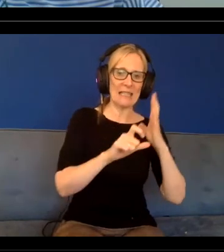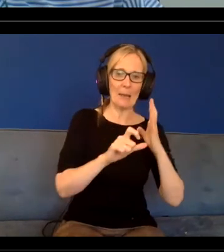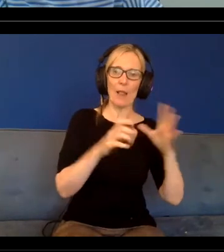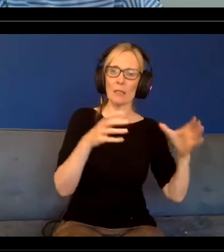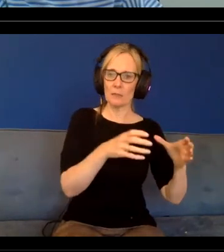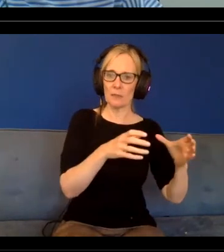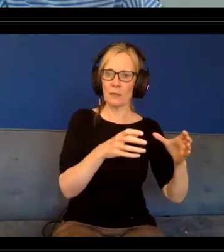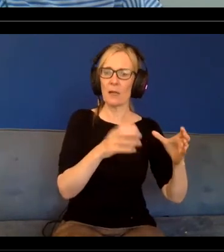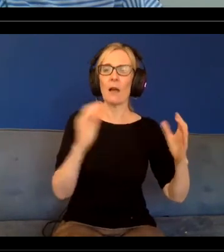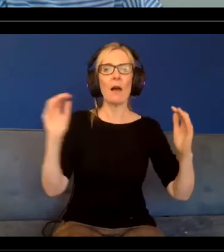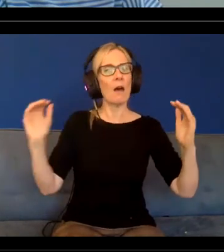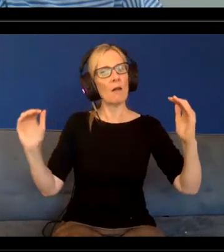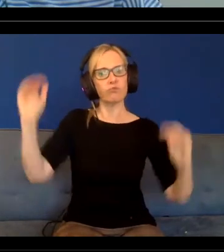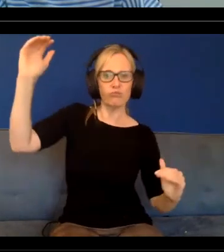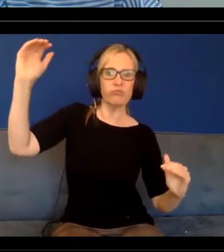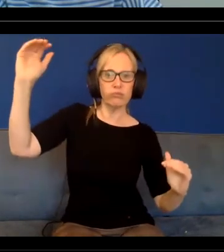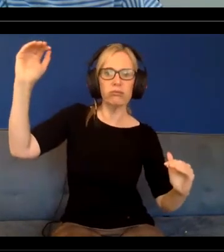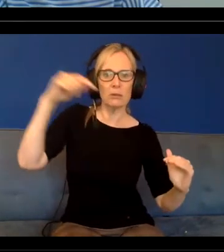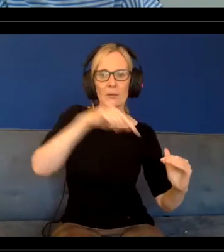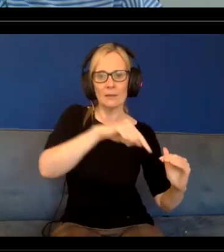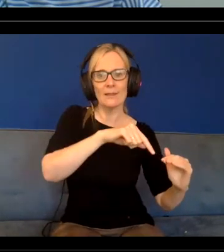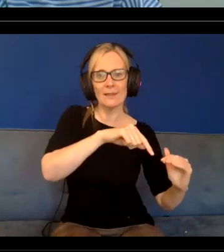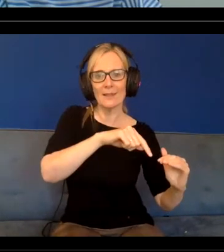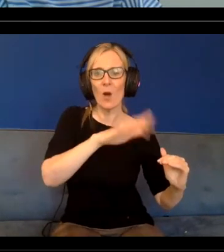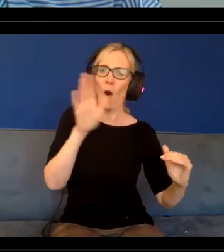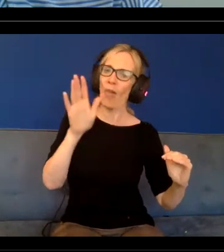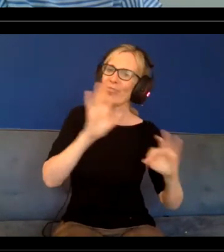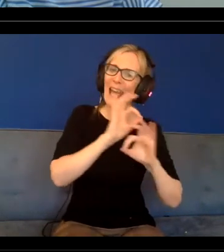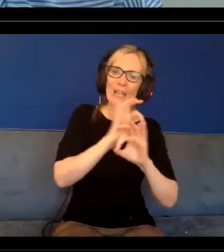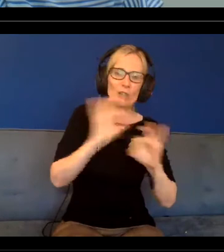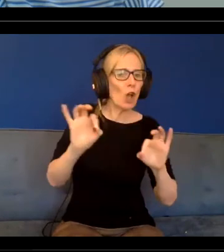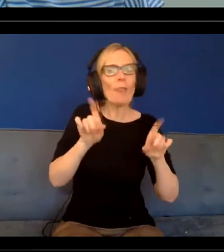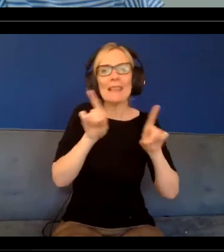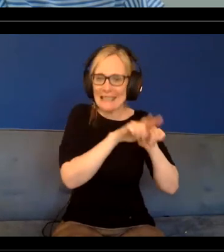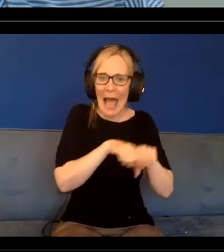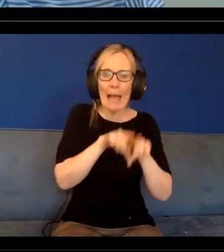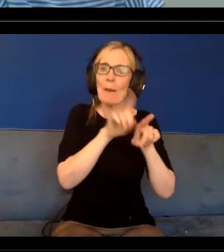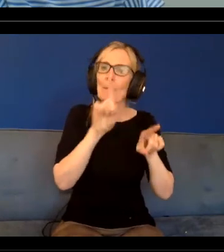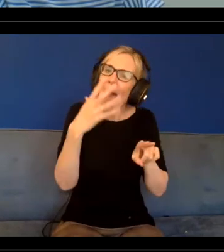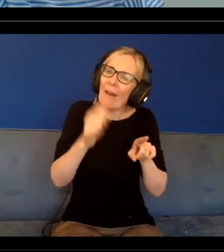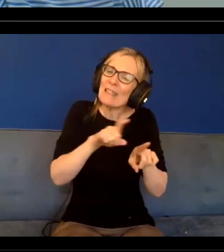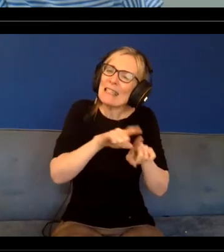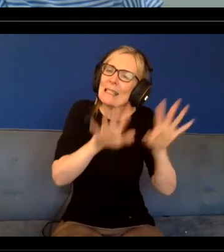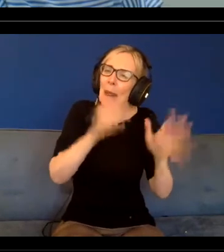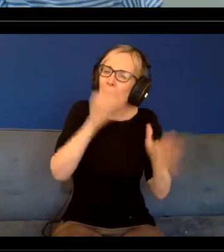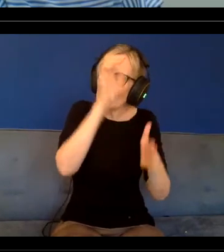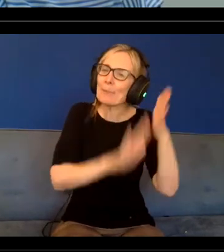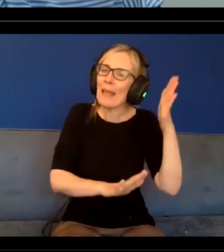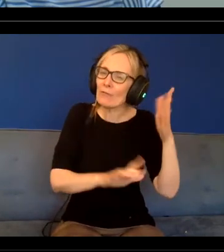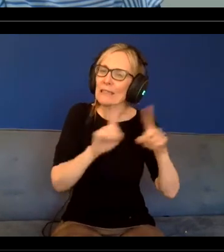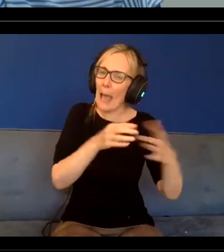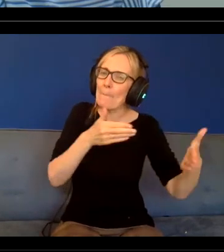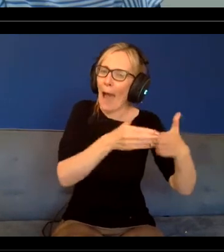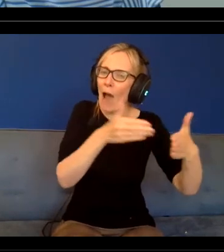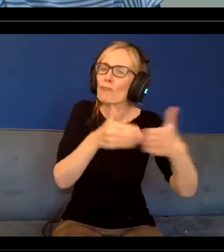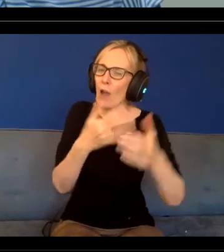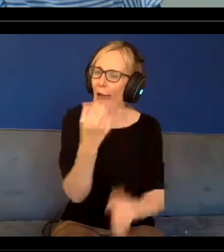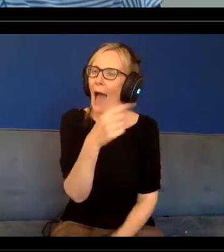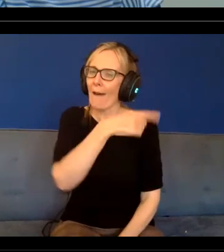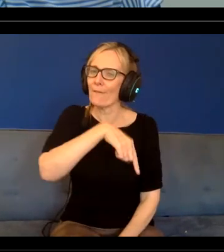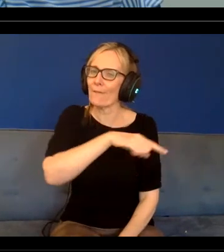of people, they do all share similar experiences when it comes to access to music